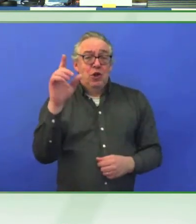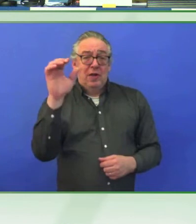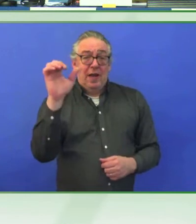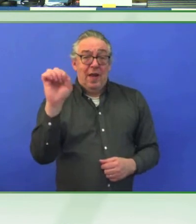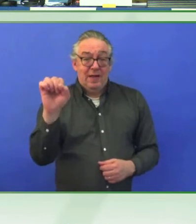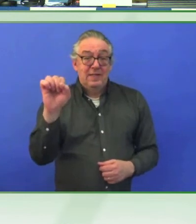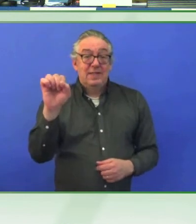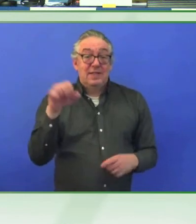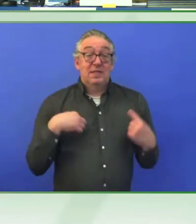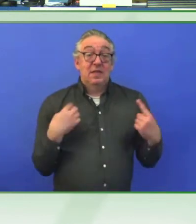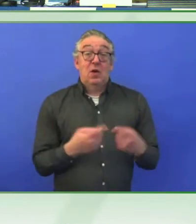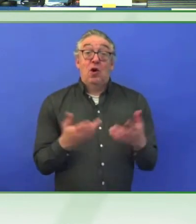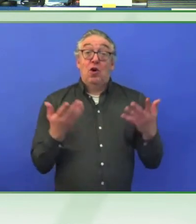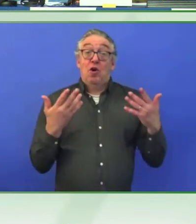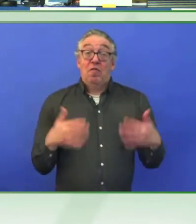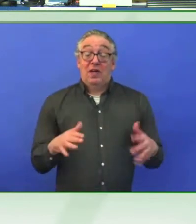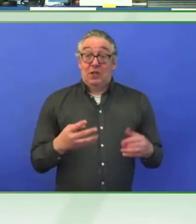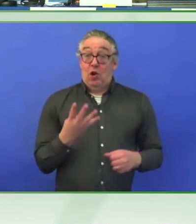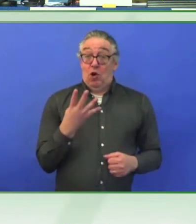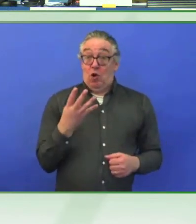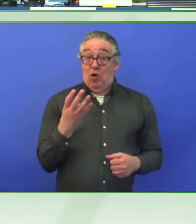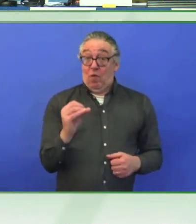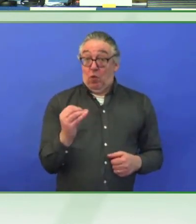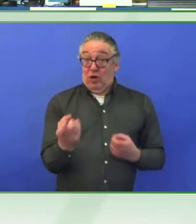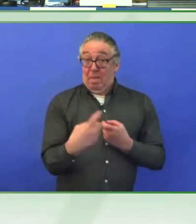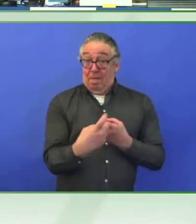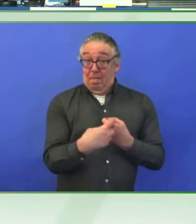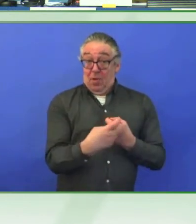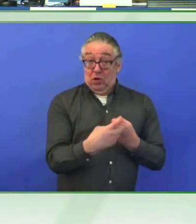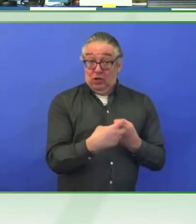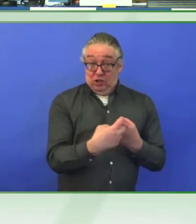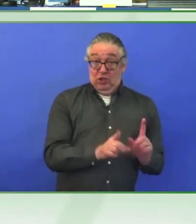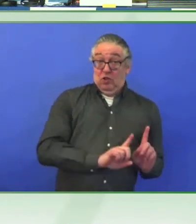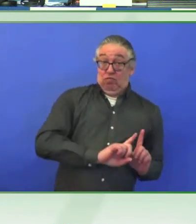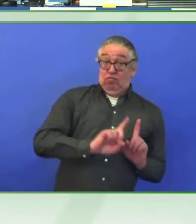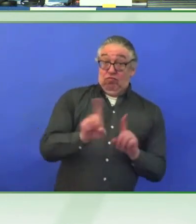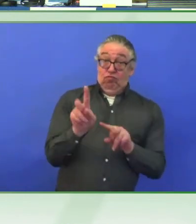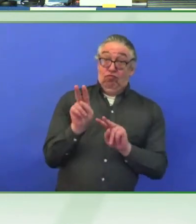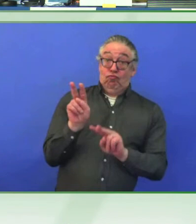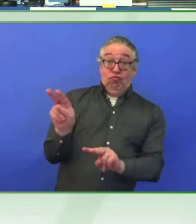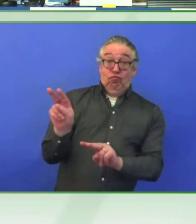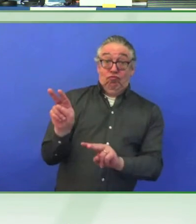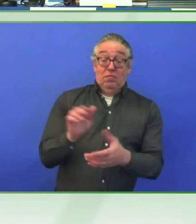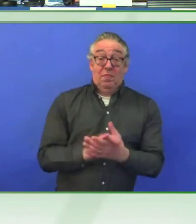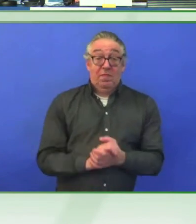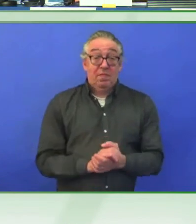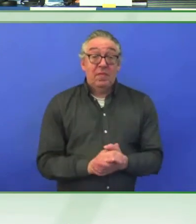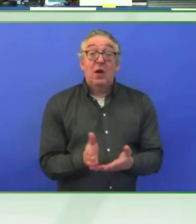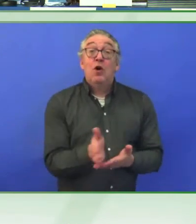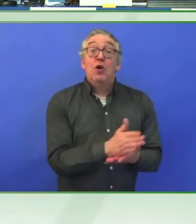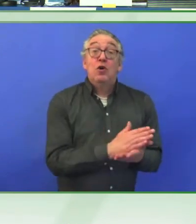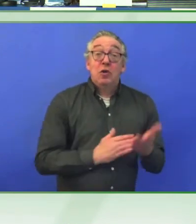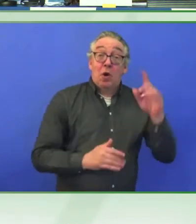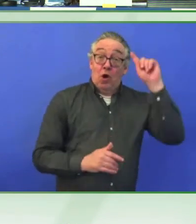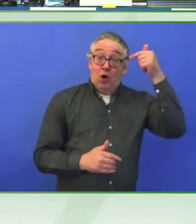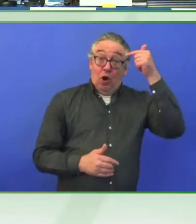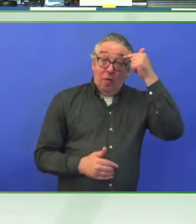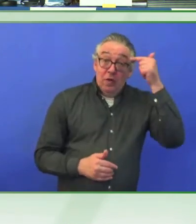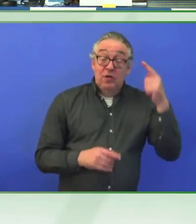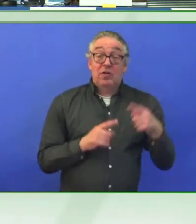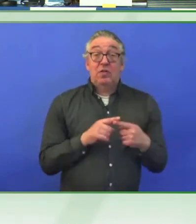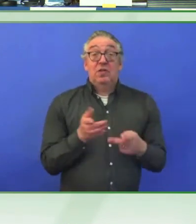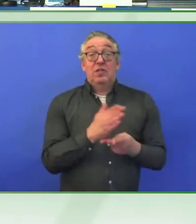members who come from, corporate world, some from government, some from academia.